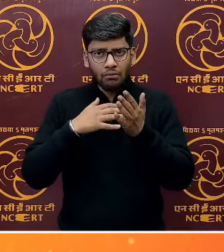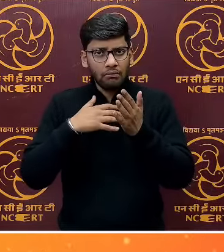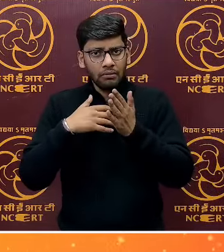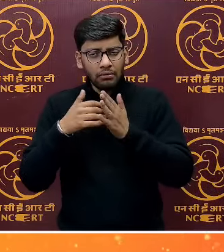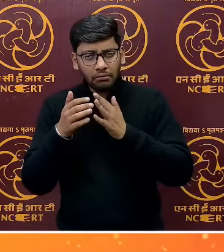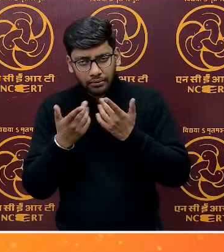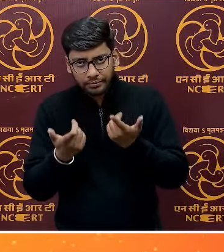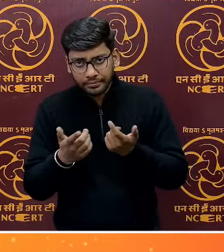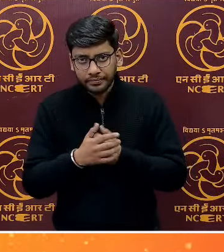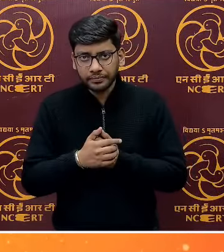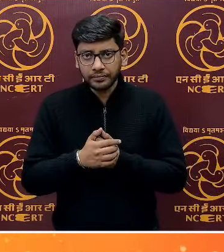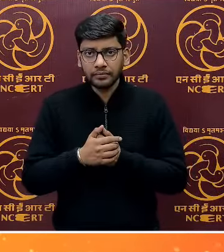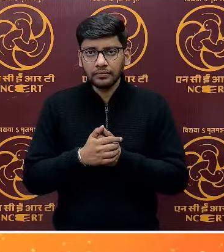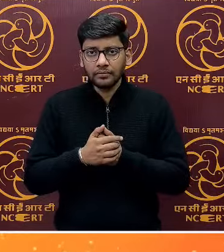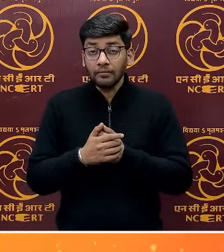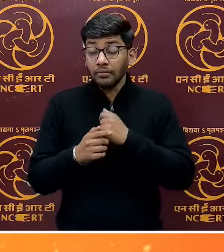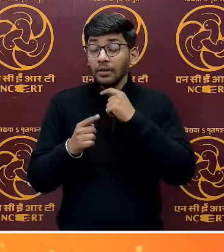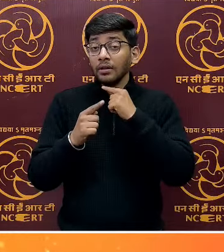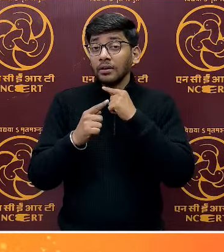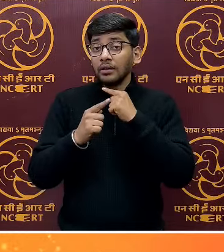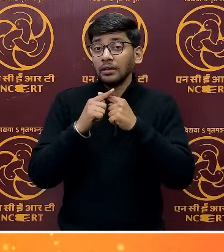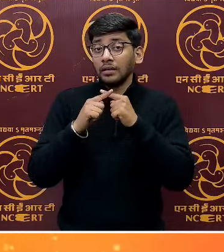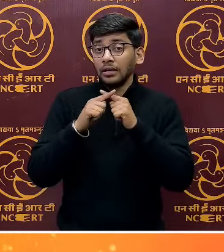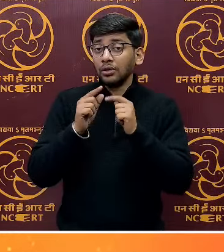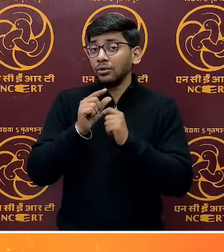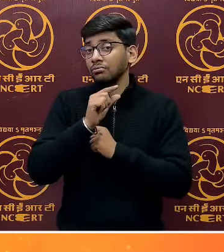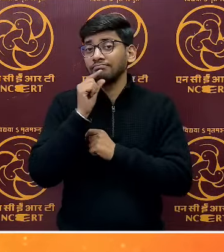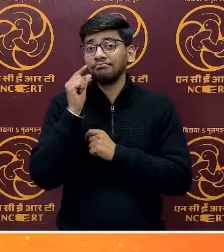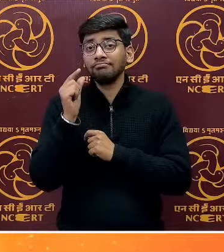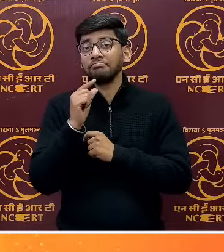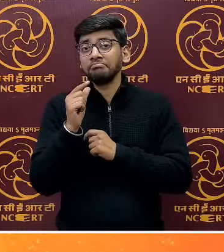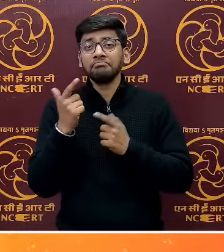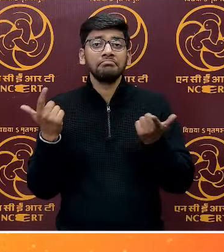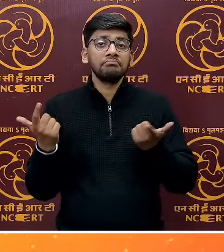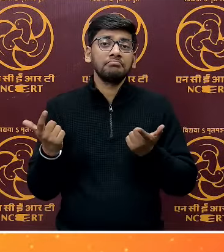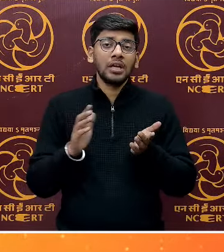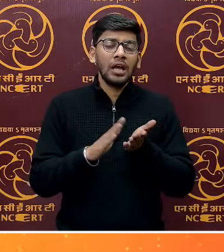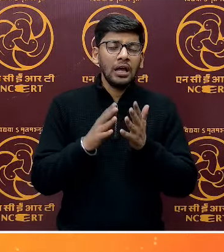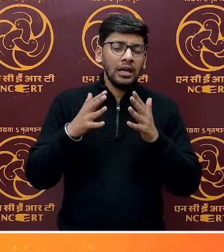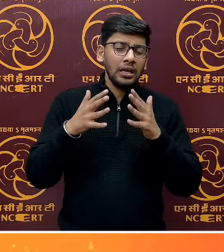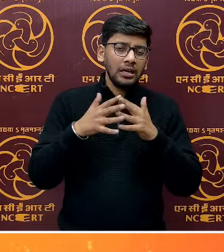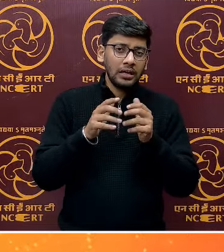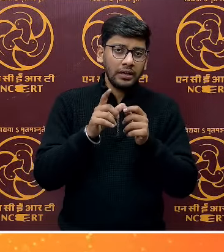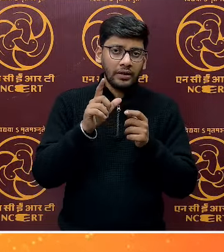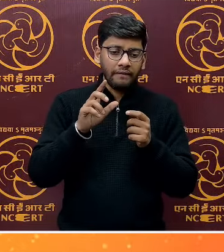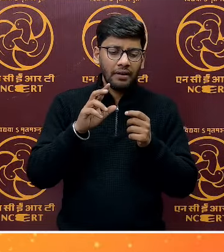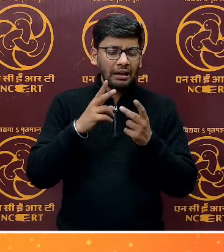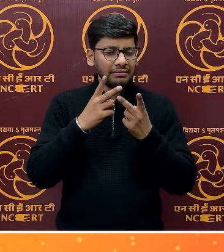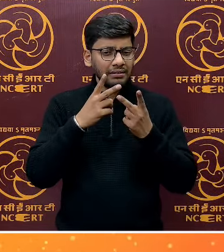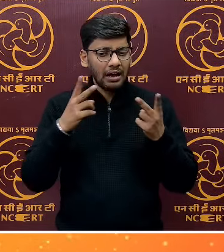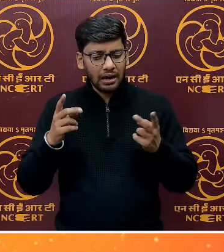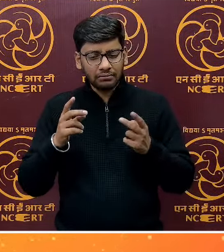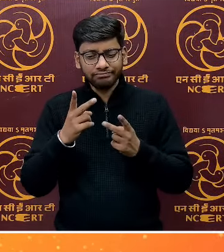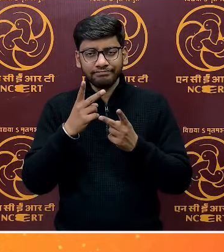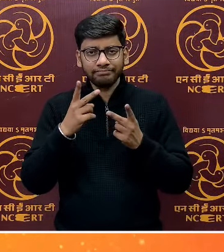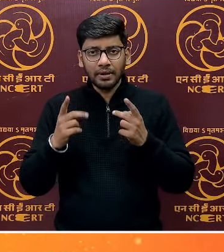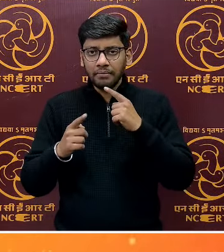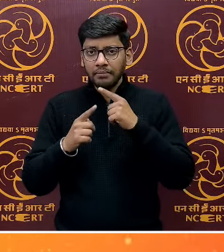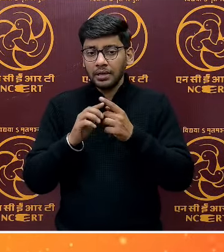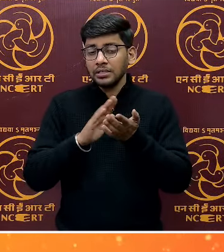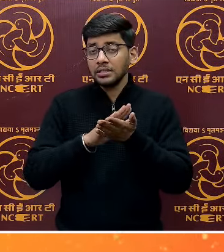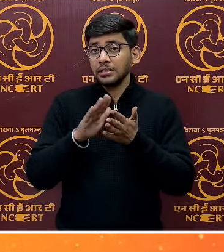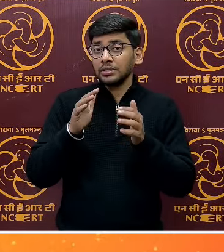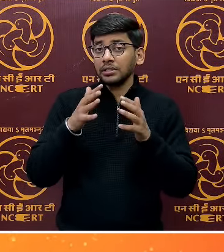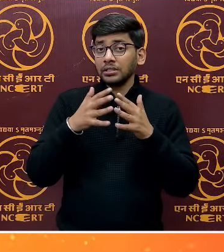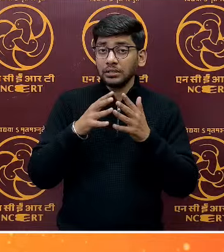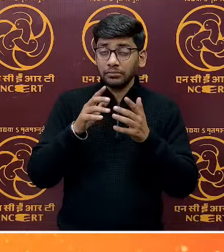ability, how high they can fly, so they can be used for then various purposes by the hunters, by the hawkers,